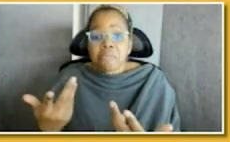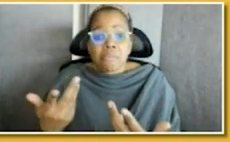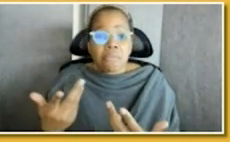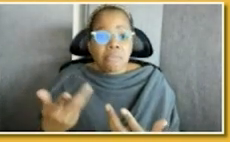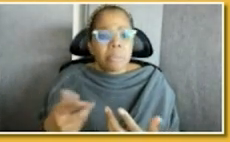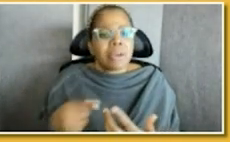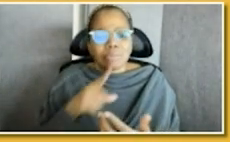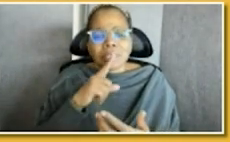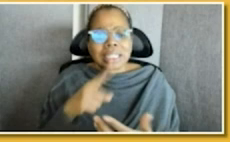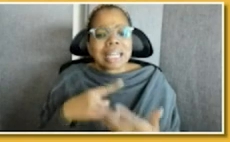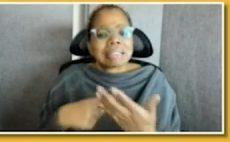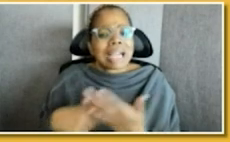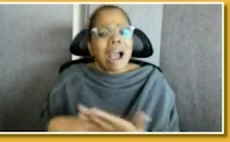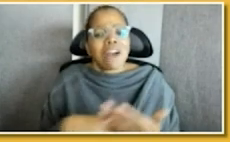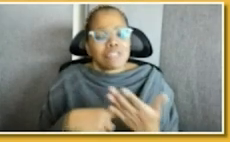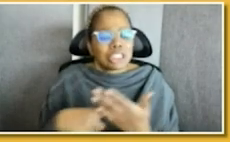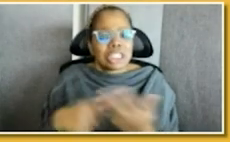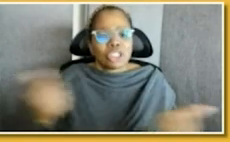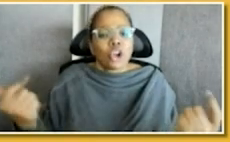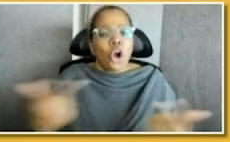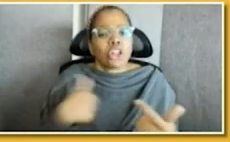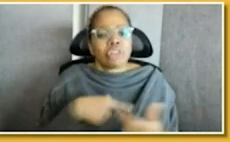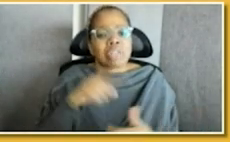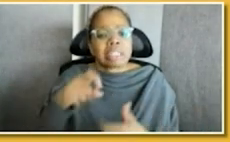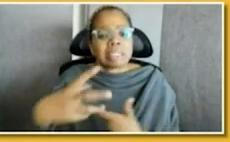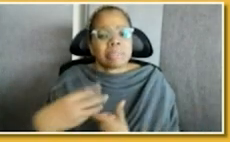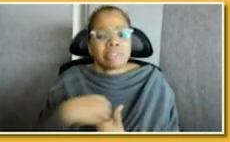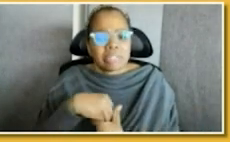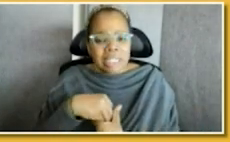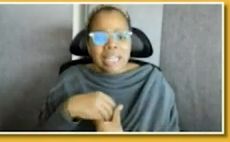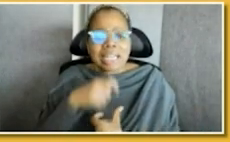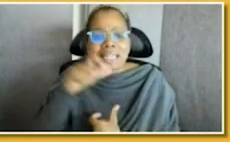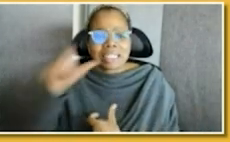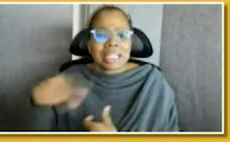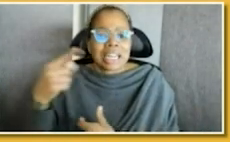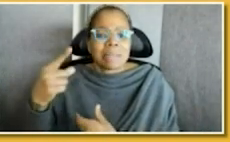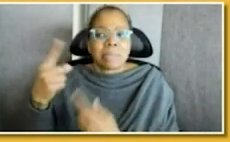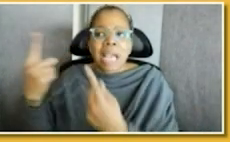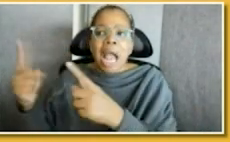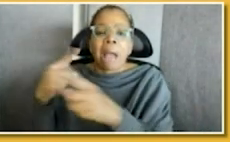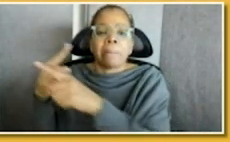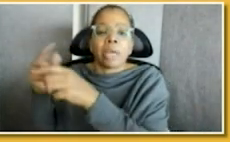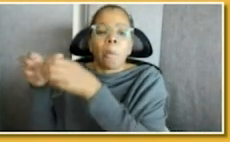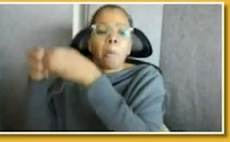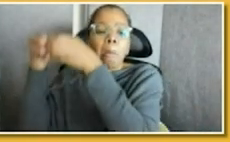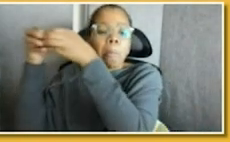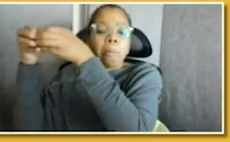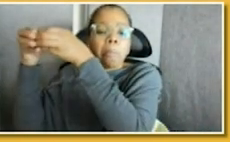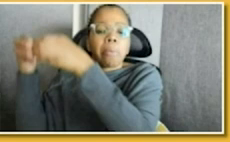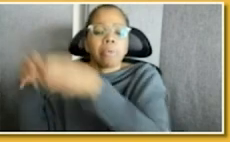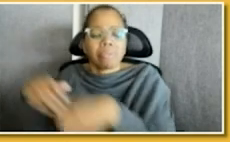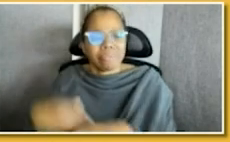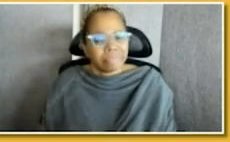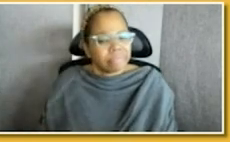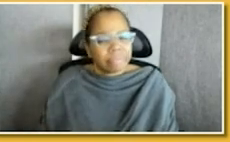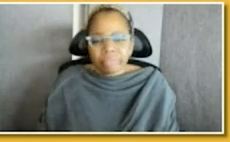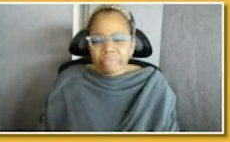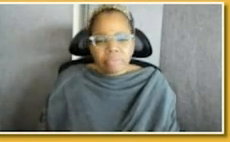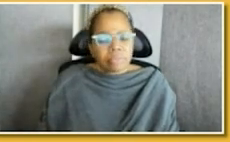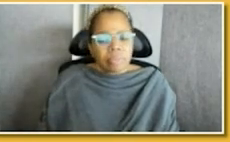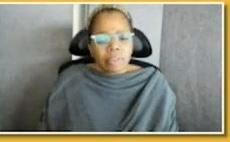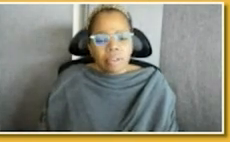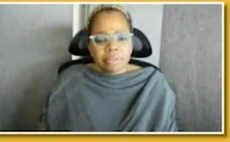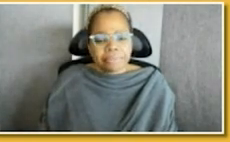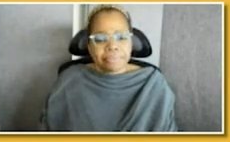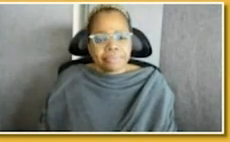all need to be brought into. It's a conversation that shouldn't be happening, you know, behind closed doors, you know, in corporate boardrooms. You know, if this is really